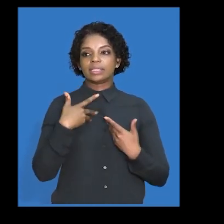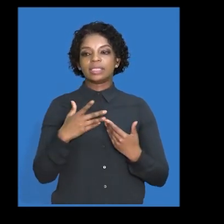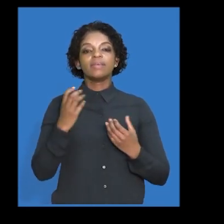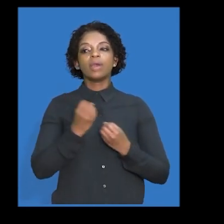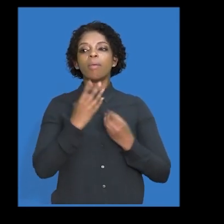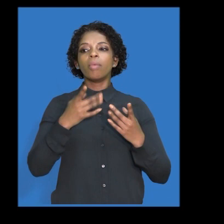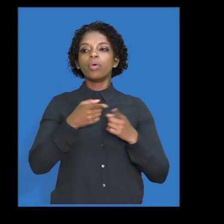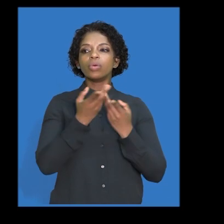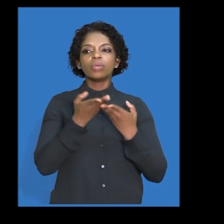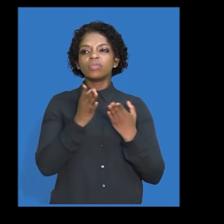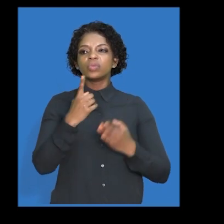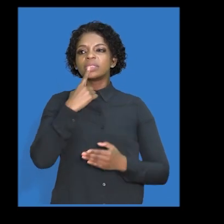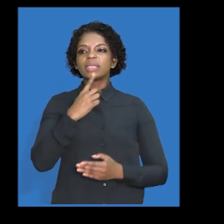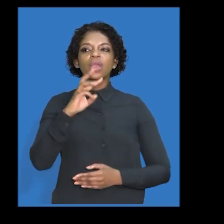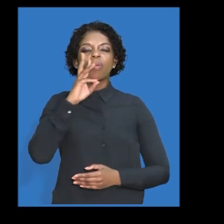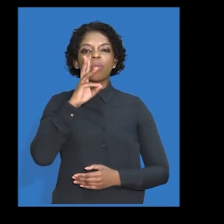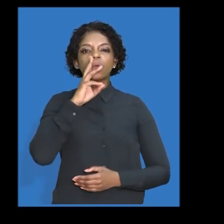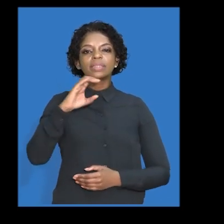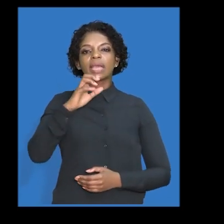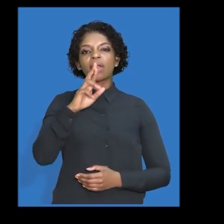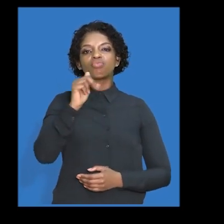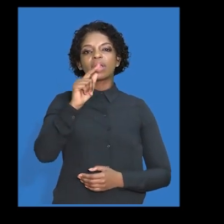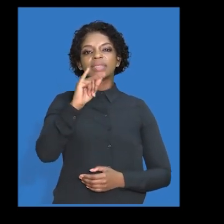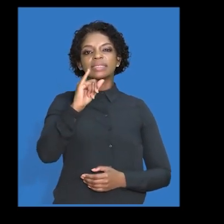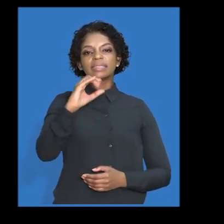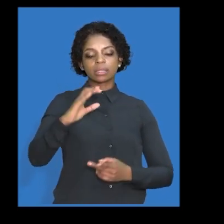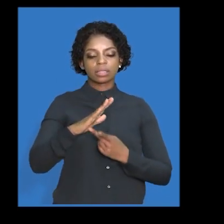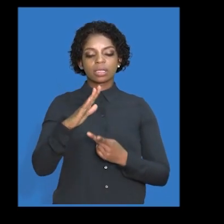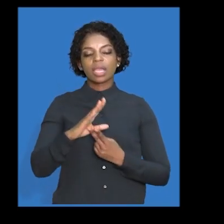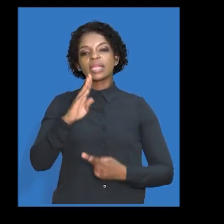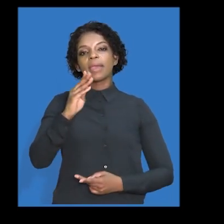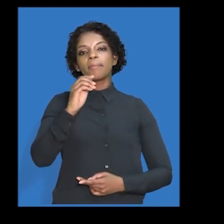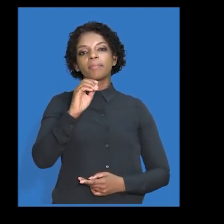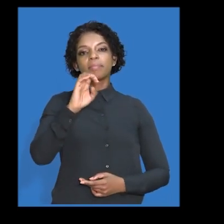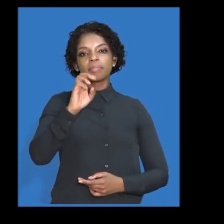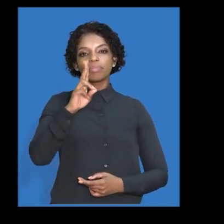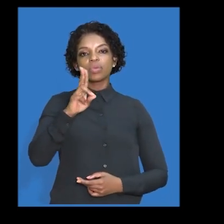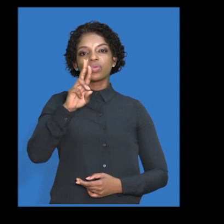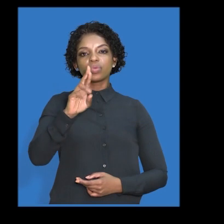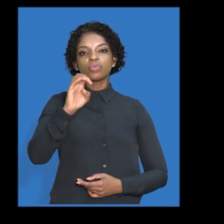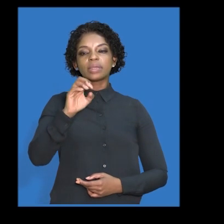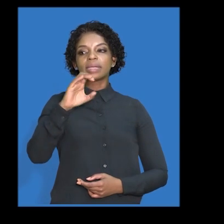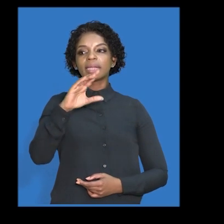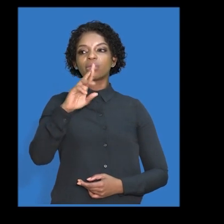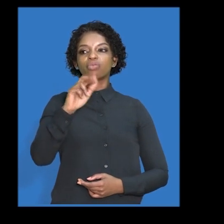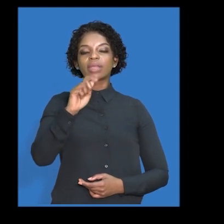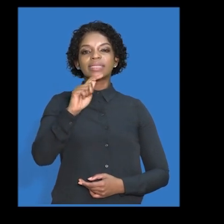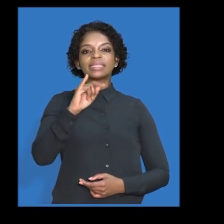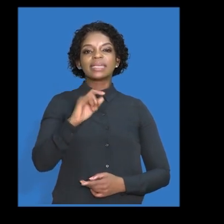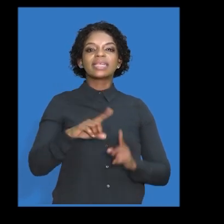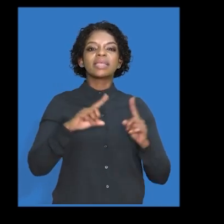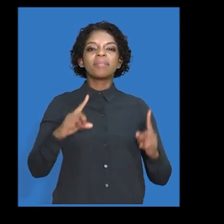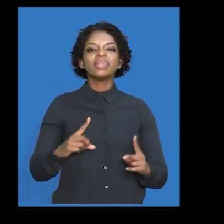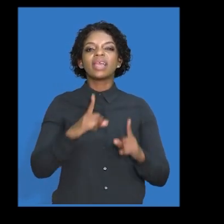for autocratic and for bureaucratic, when actually the answer was laissez-faire or free